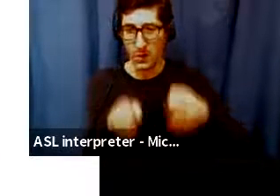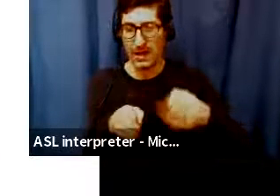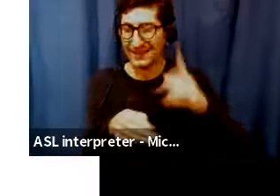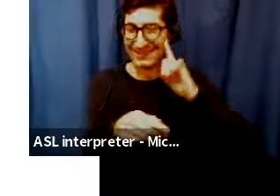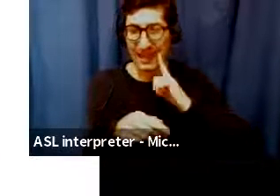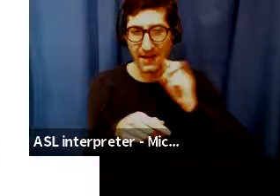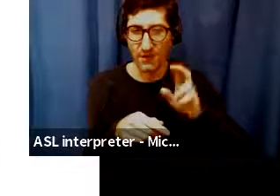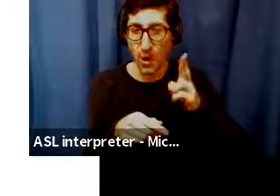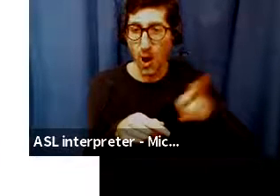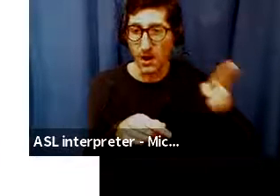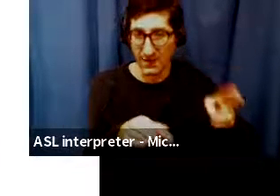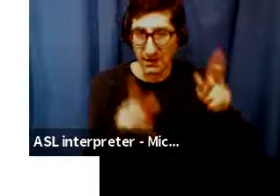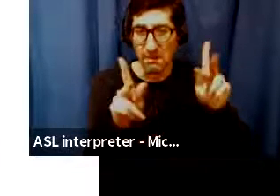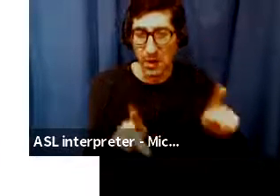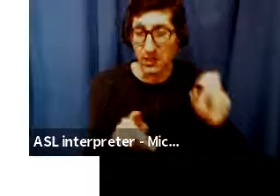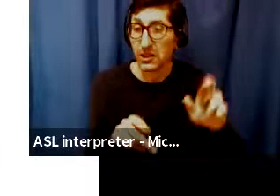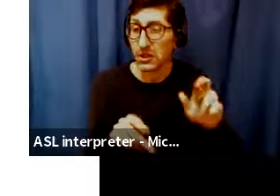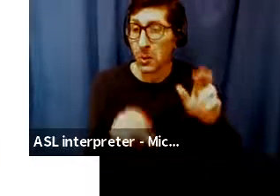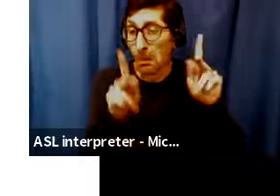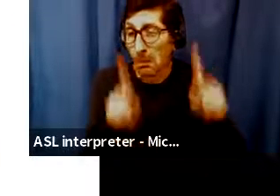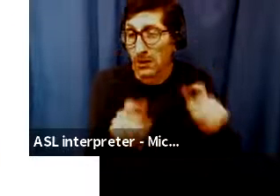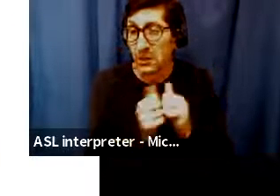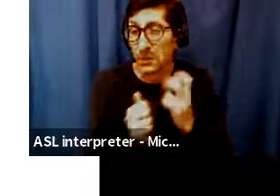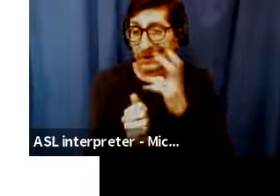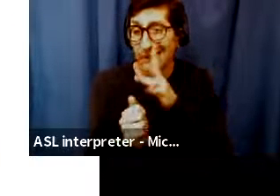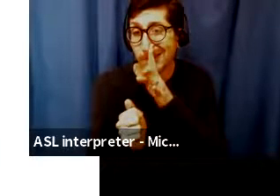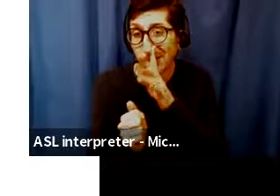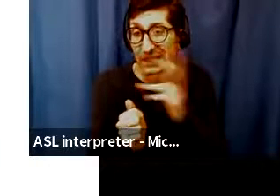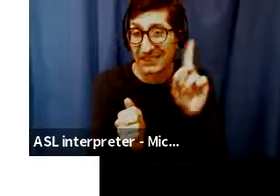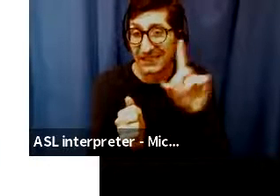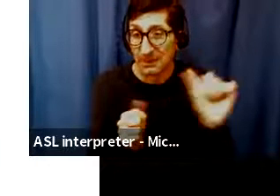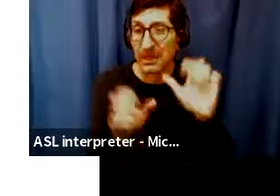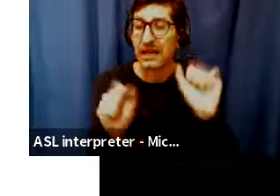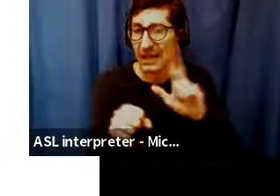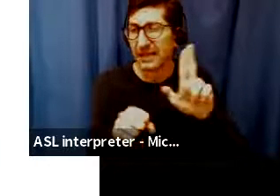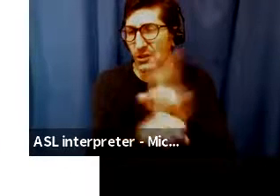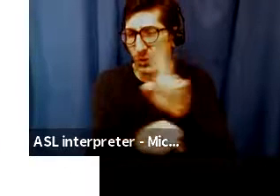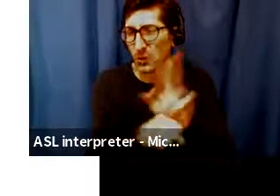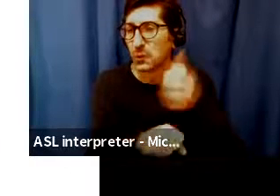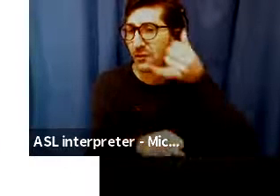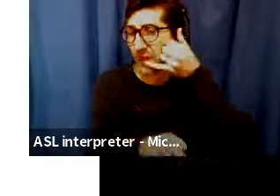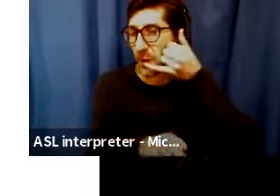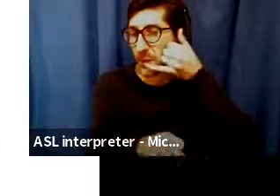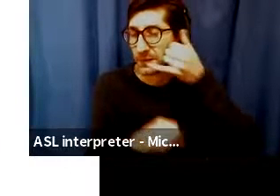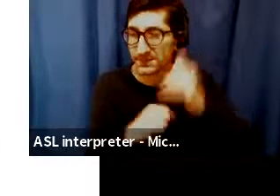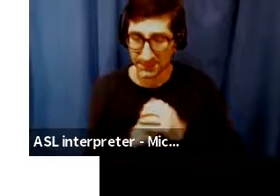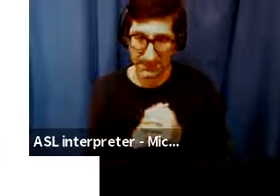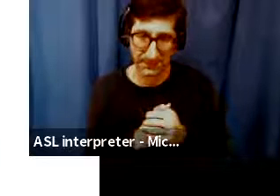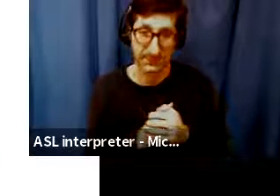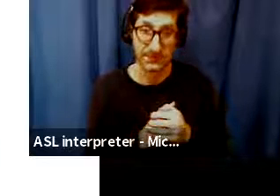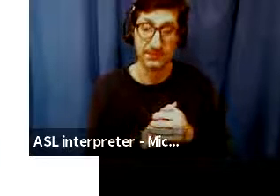hearing, someone with this speech disability could access the telephone. And so someone with